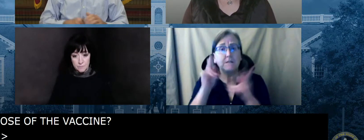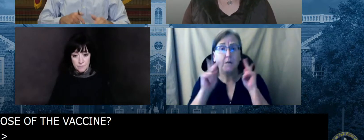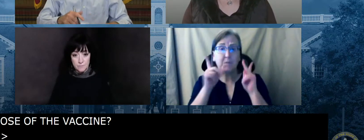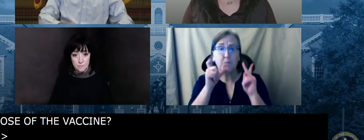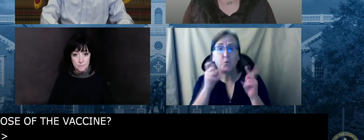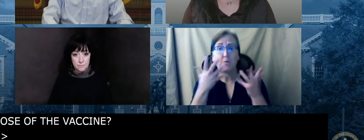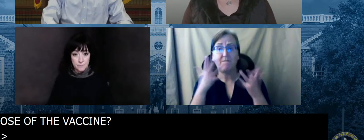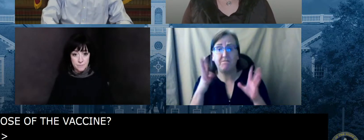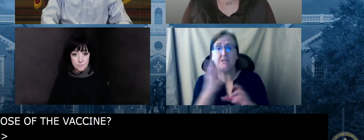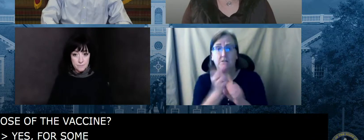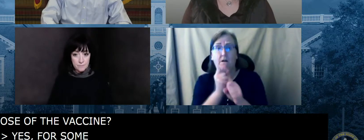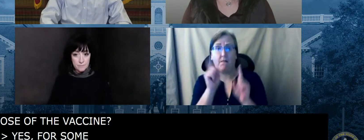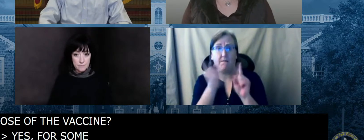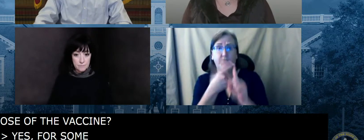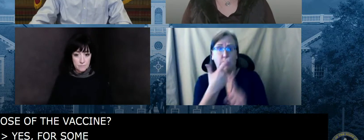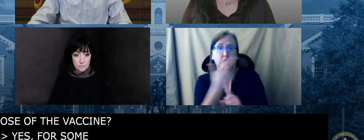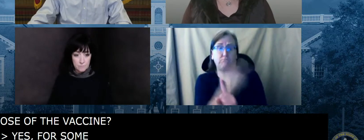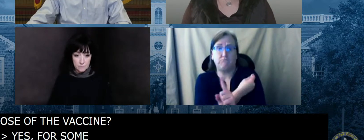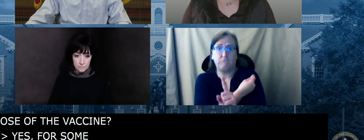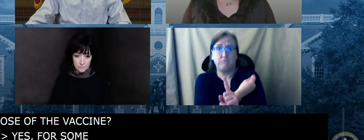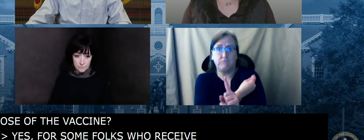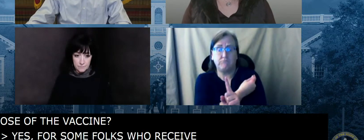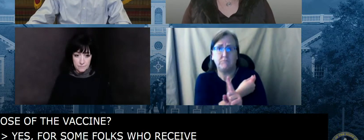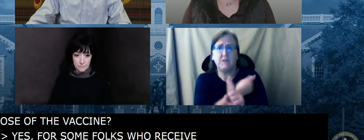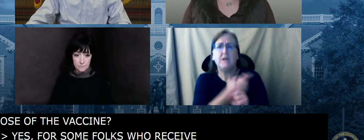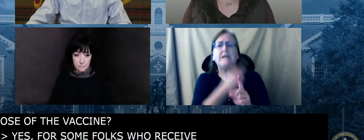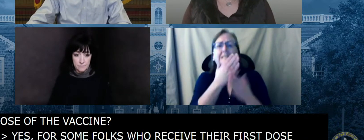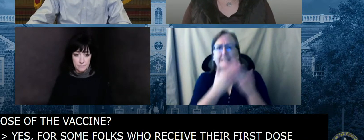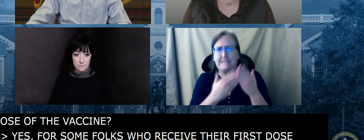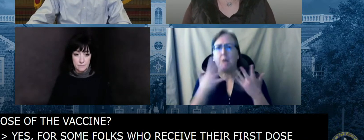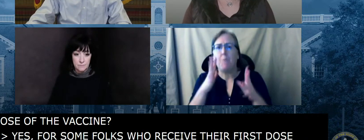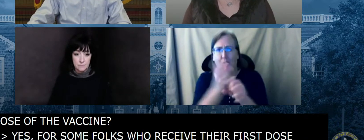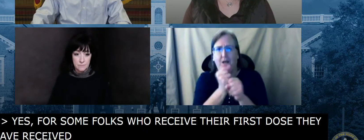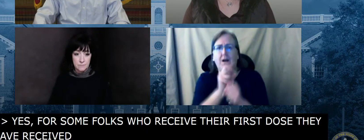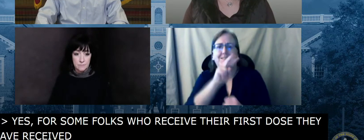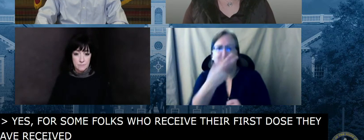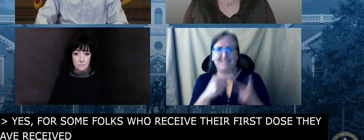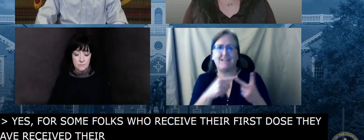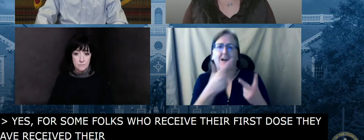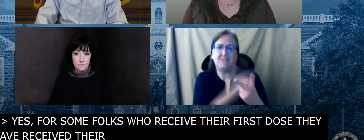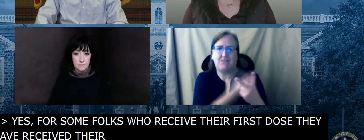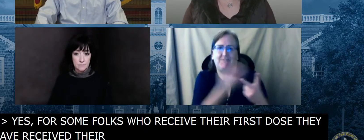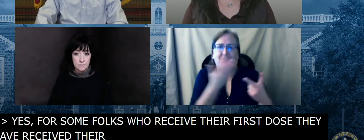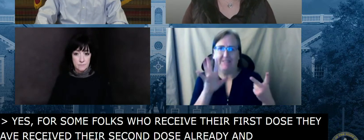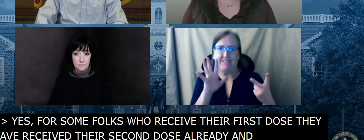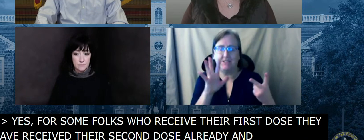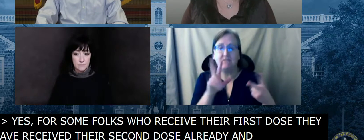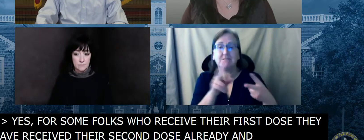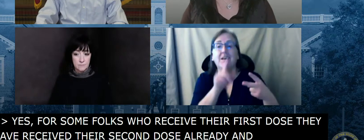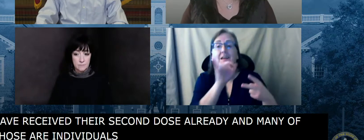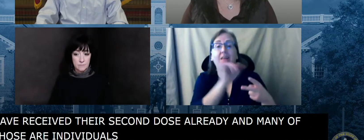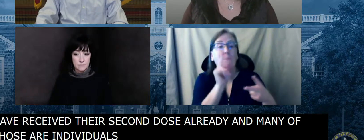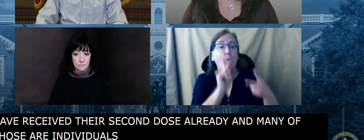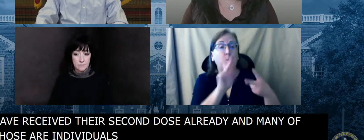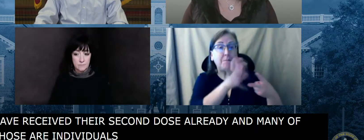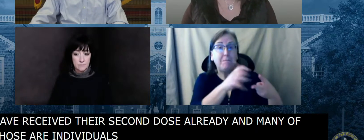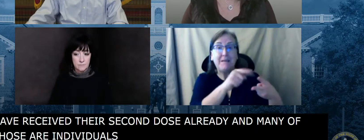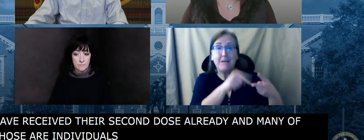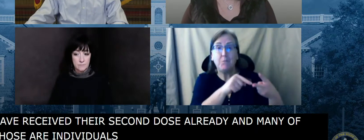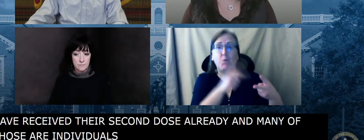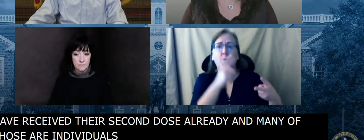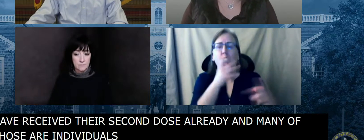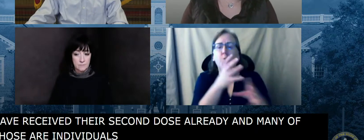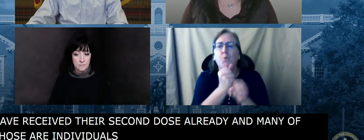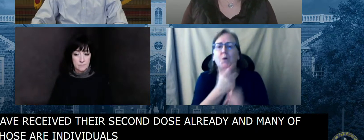their first dose, they have received their second dose already, and many of those are individuals who received their